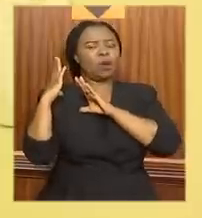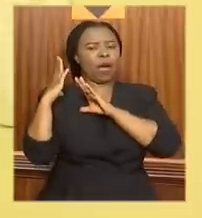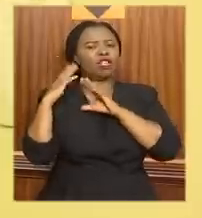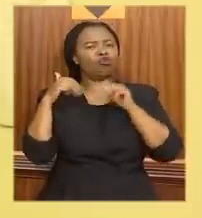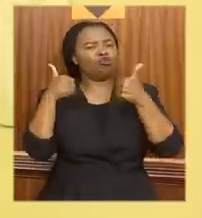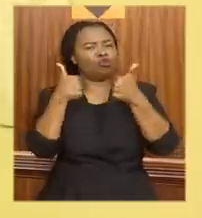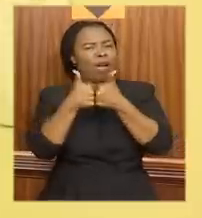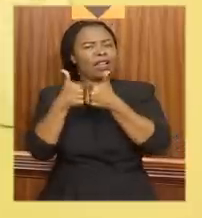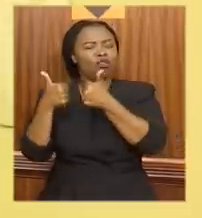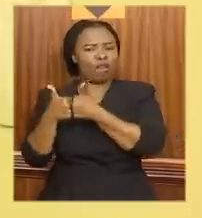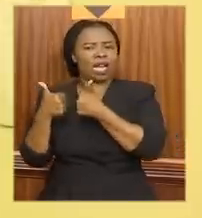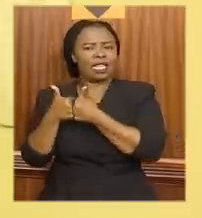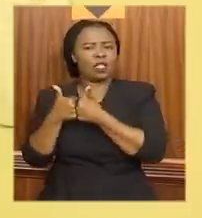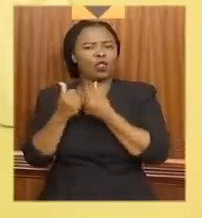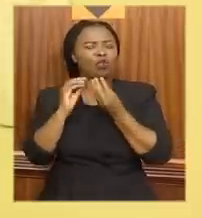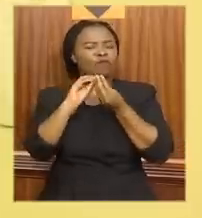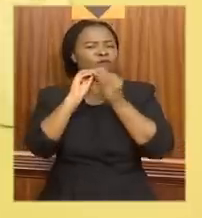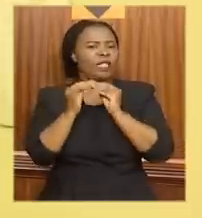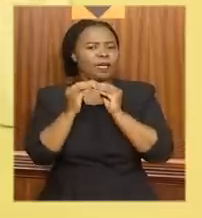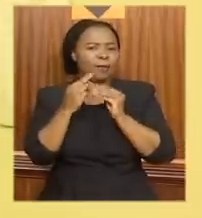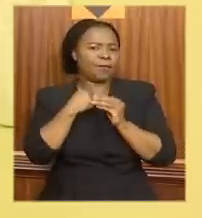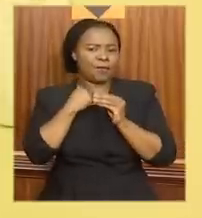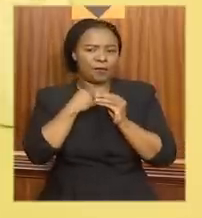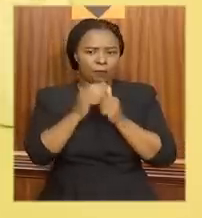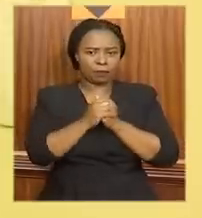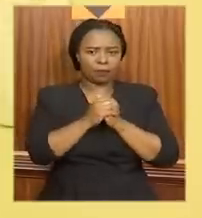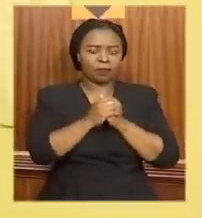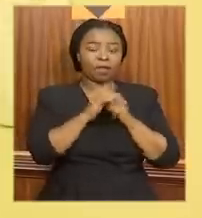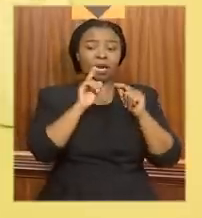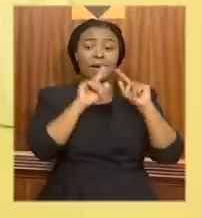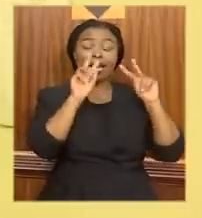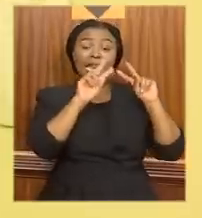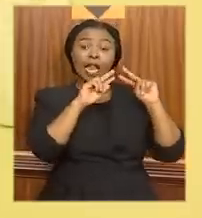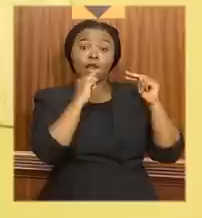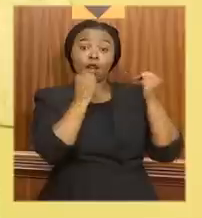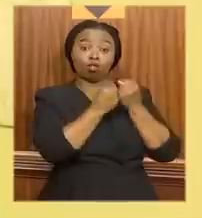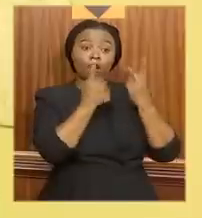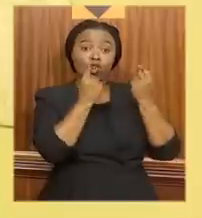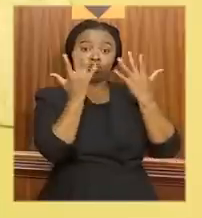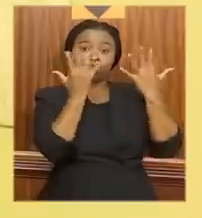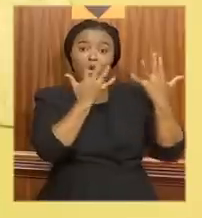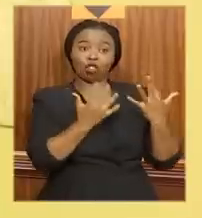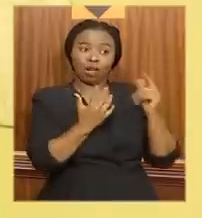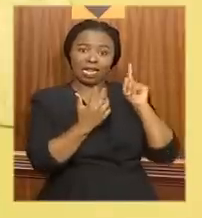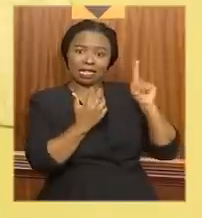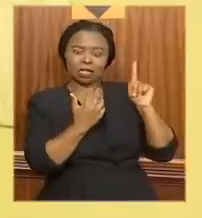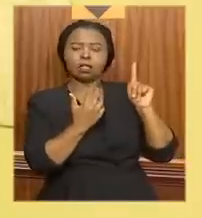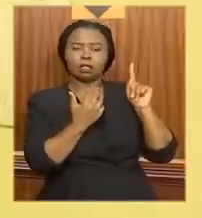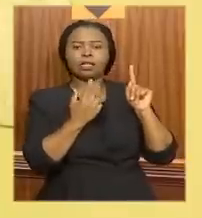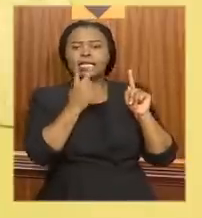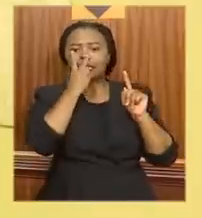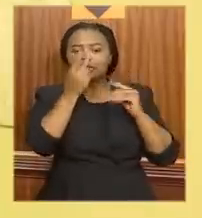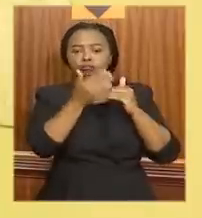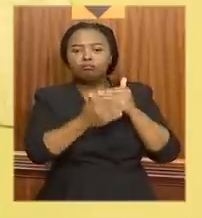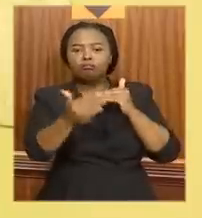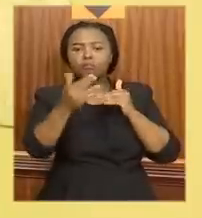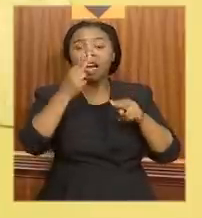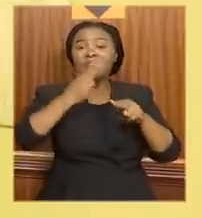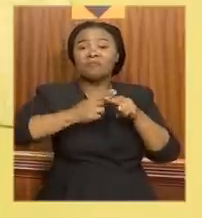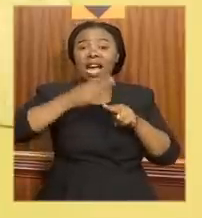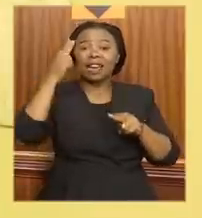challenges. The National Treasury is working to finalize a sustainable solution to Eskom's